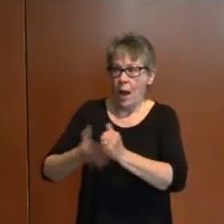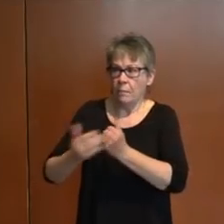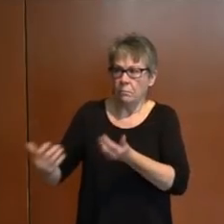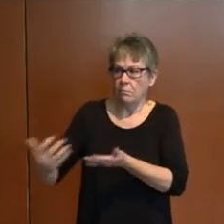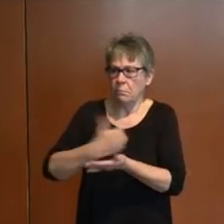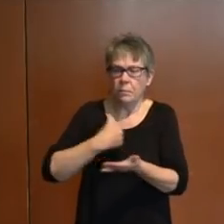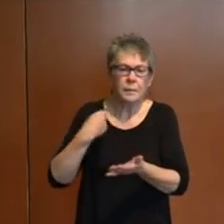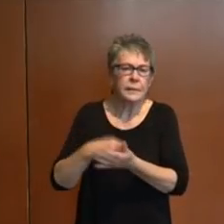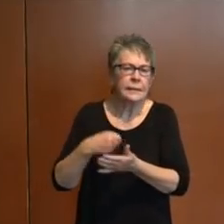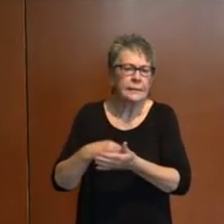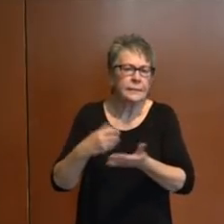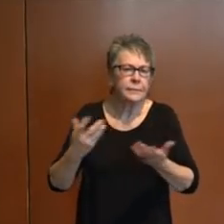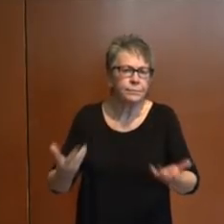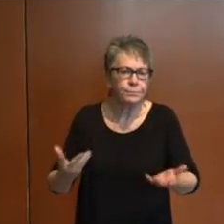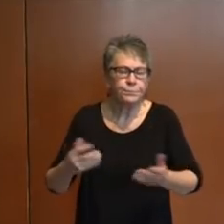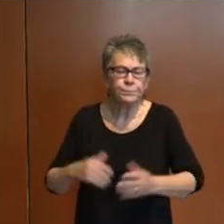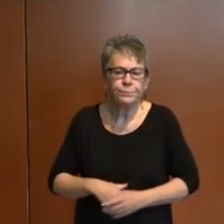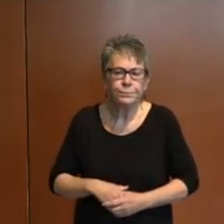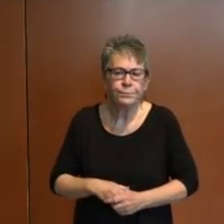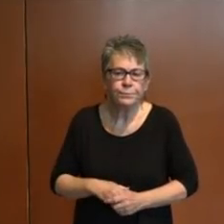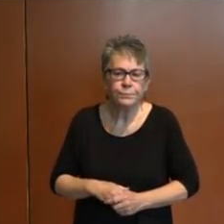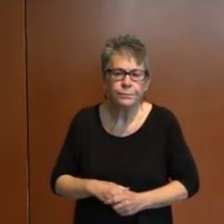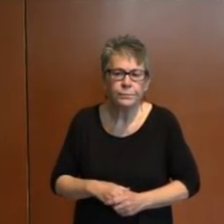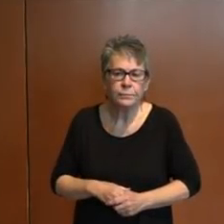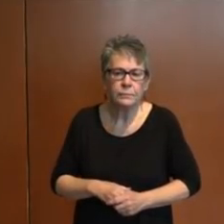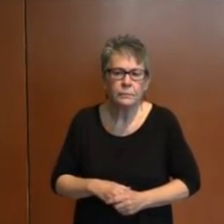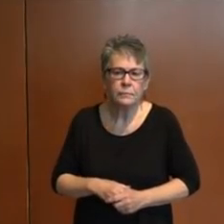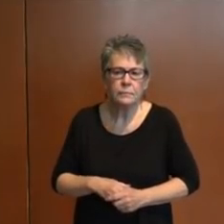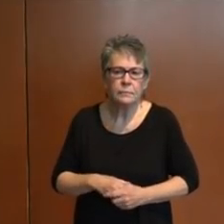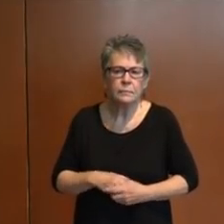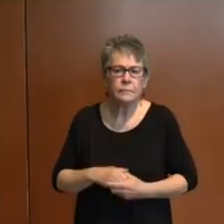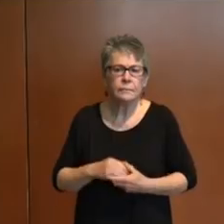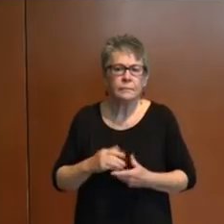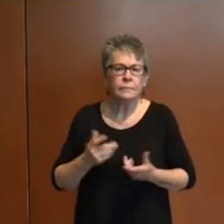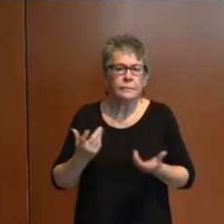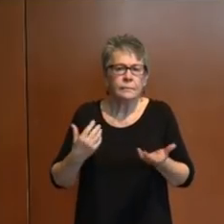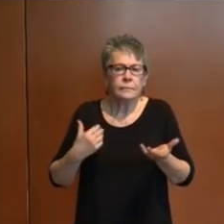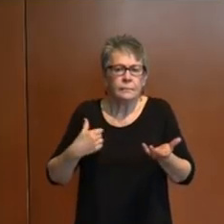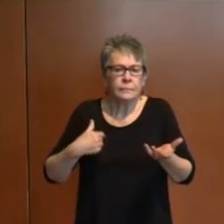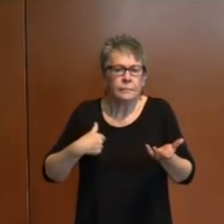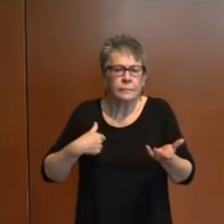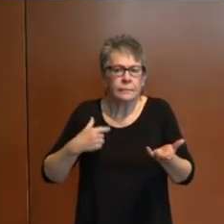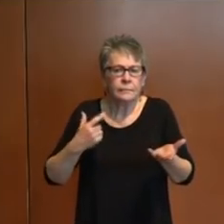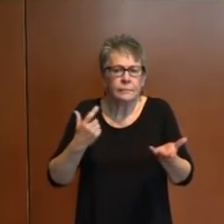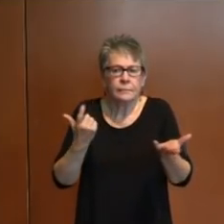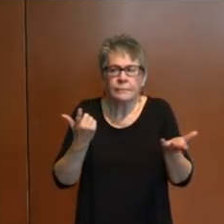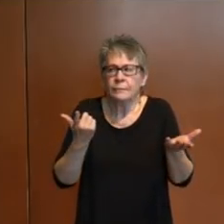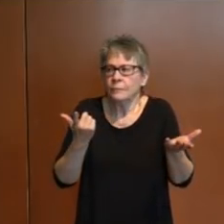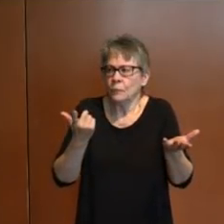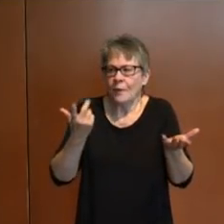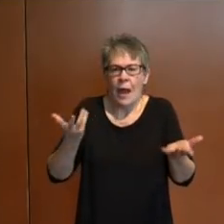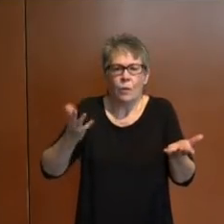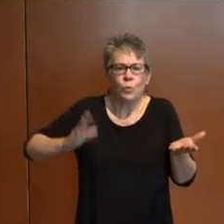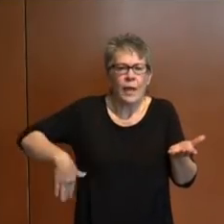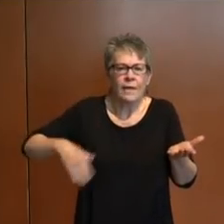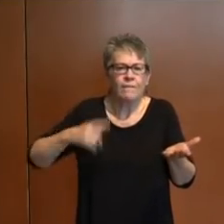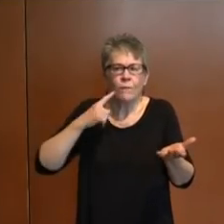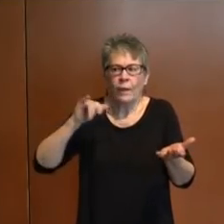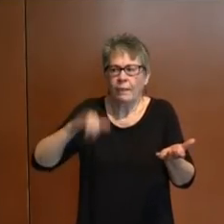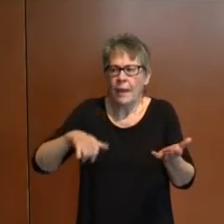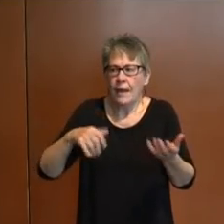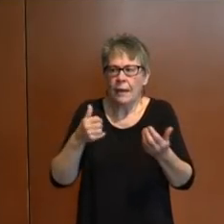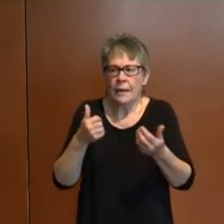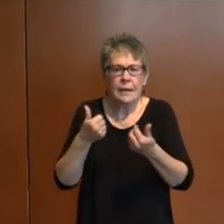addressed, we're late to it, mostly for social injustices, but could we use the revenue right now? Yes, but I don't think we've had